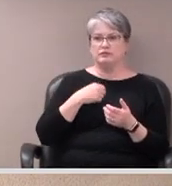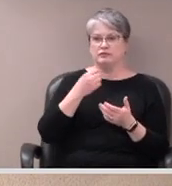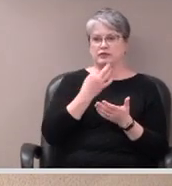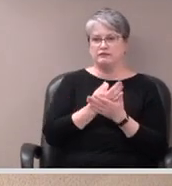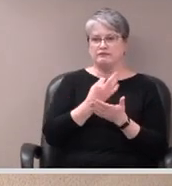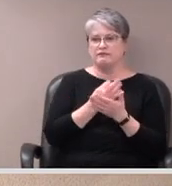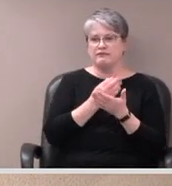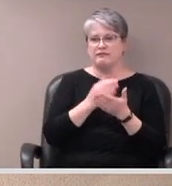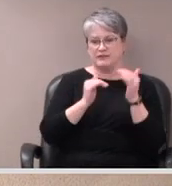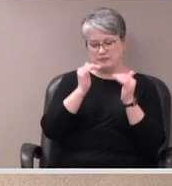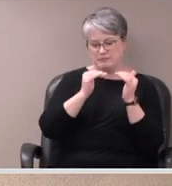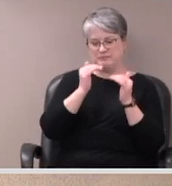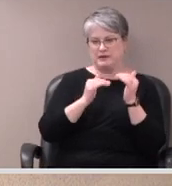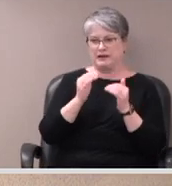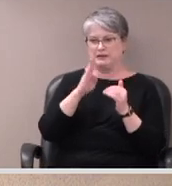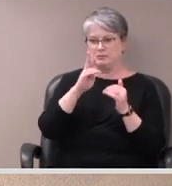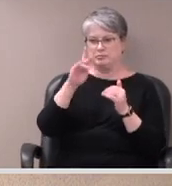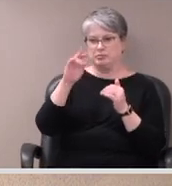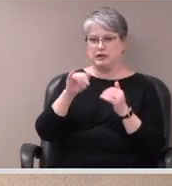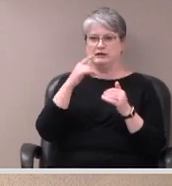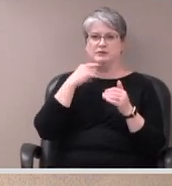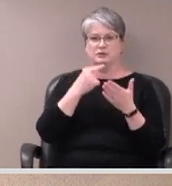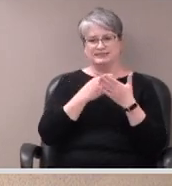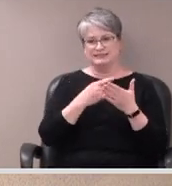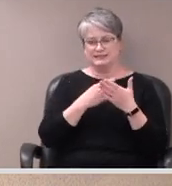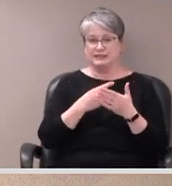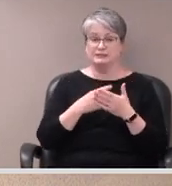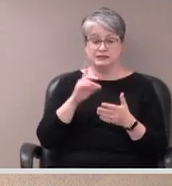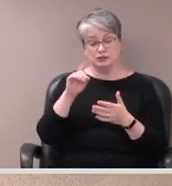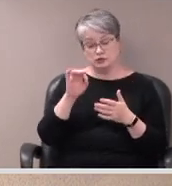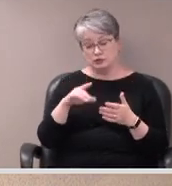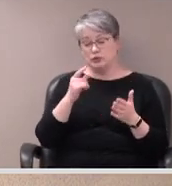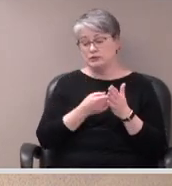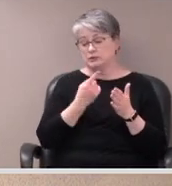was talking about. So we do that at times,